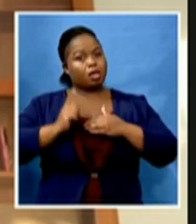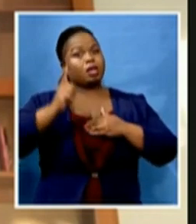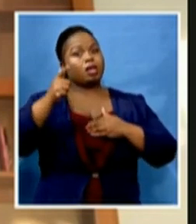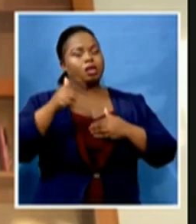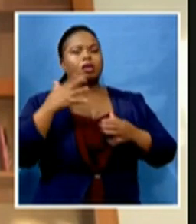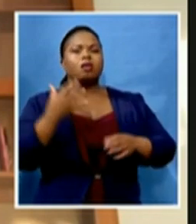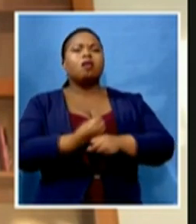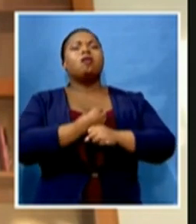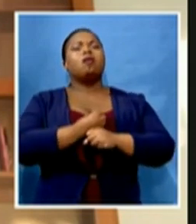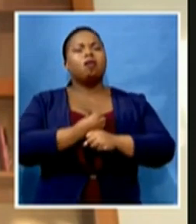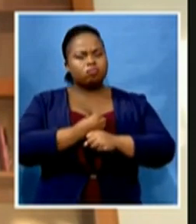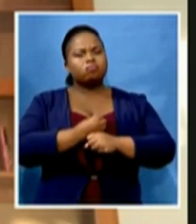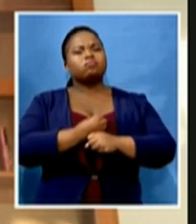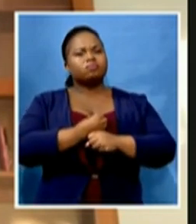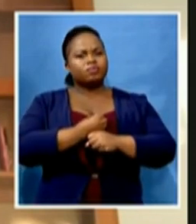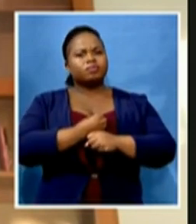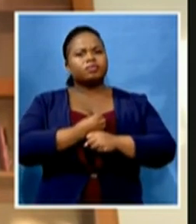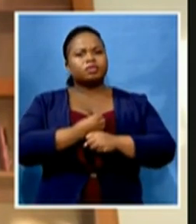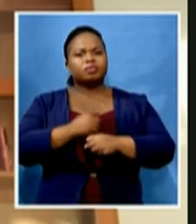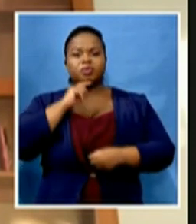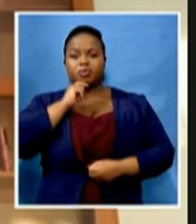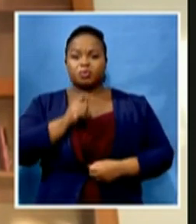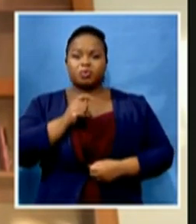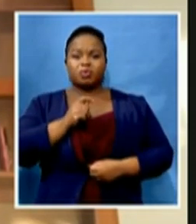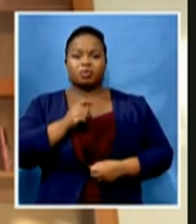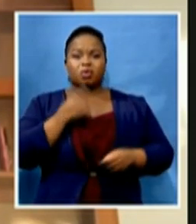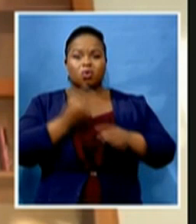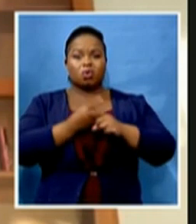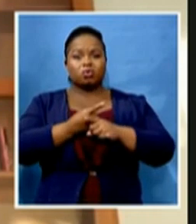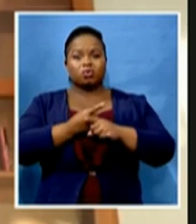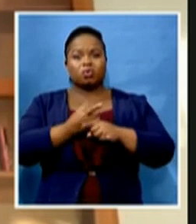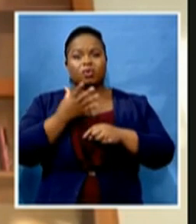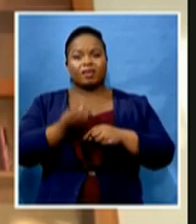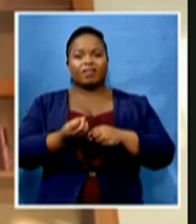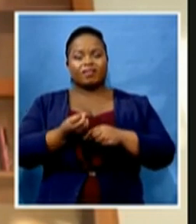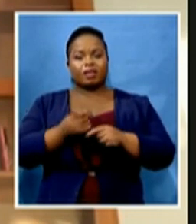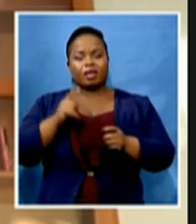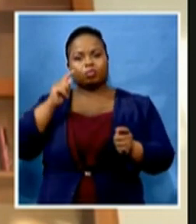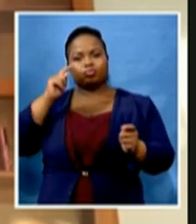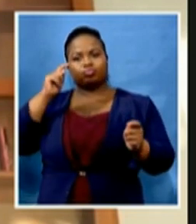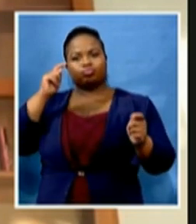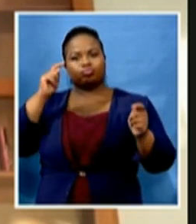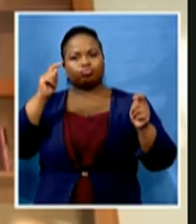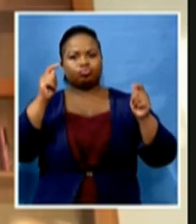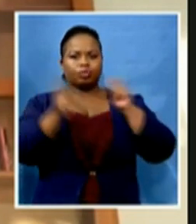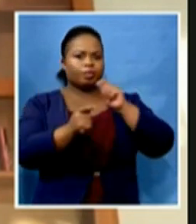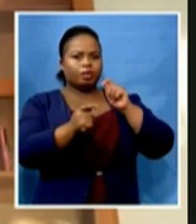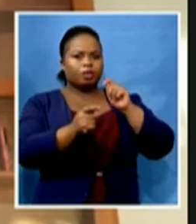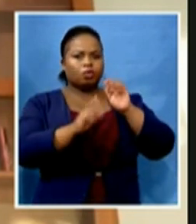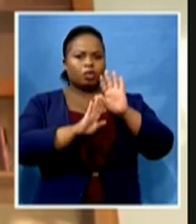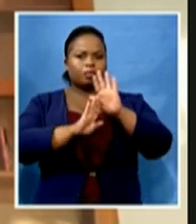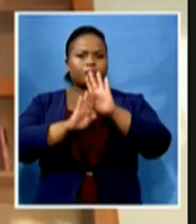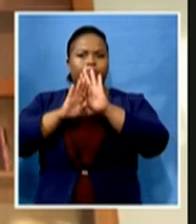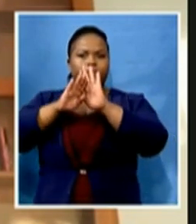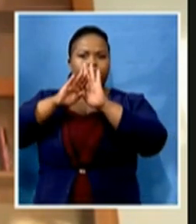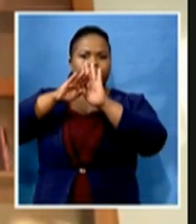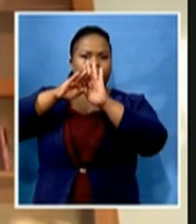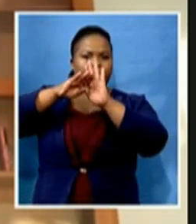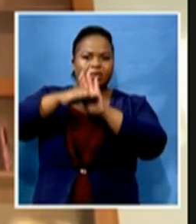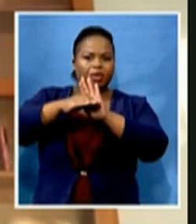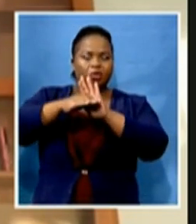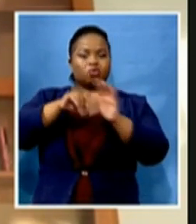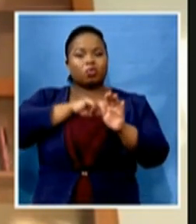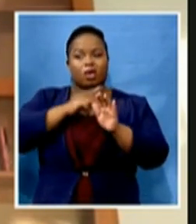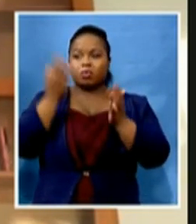was epidemiological shift of the curve, which means that the first curve, which could have really been an immediate explosion,